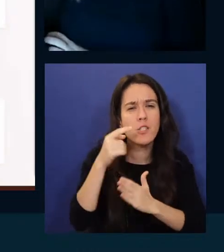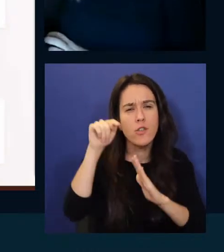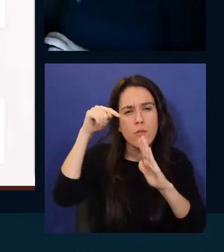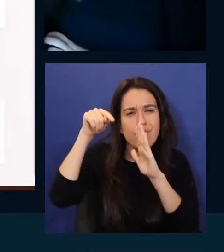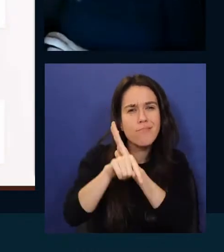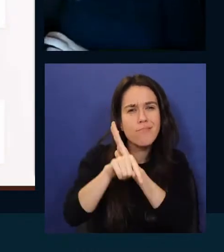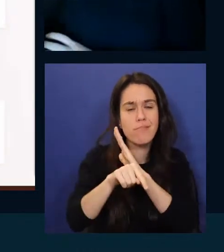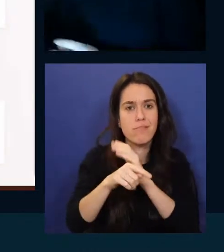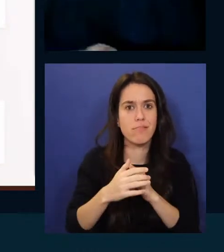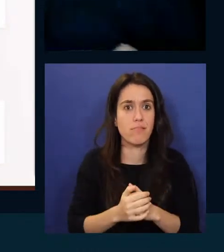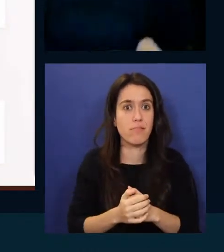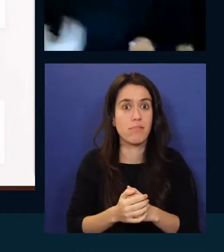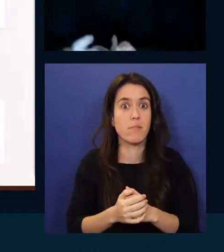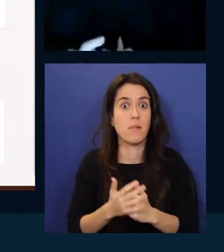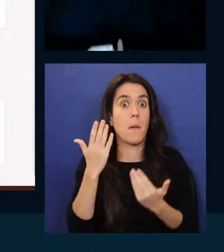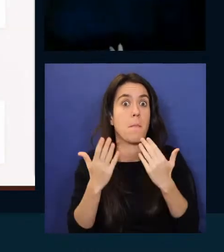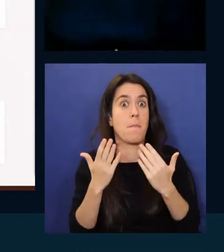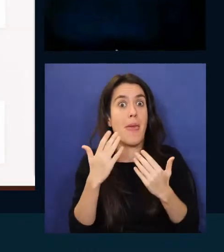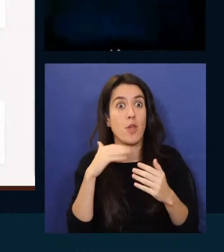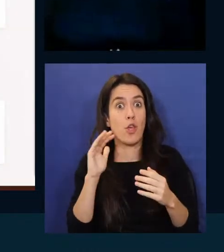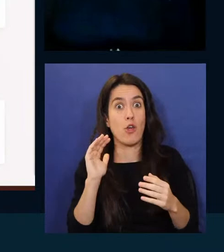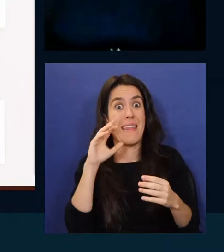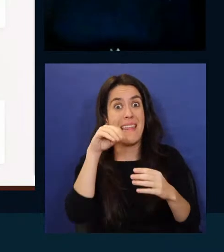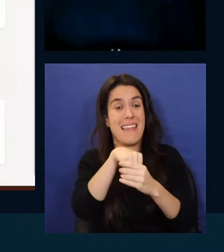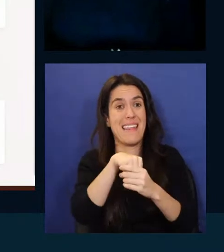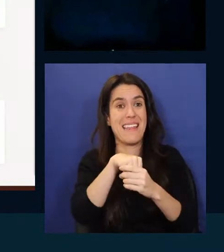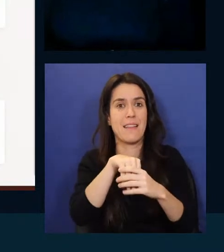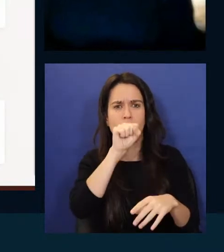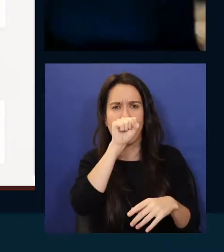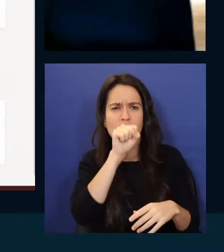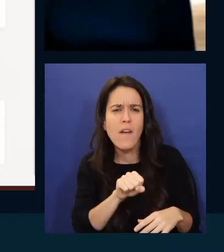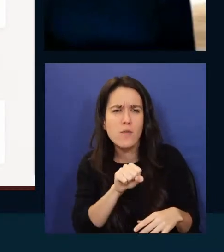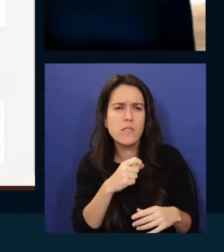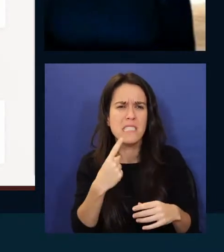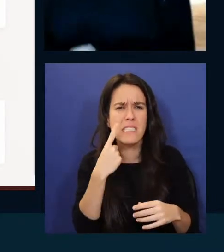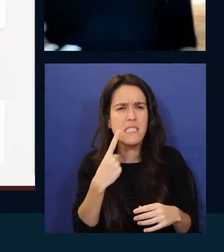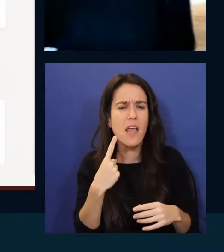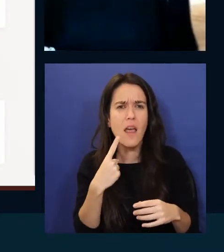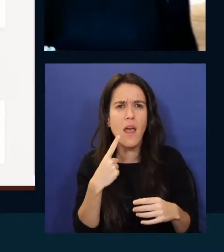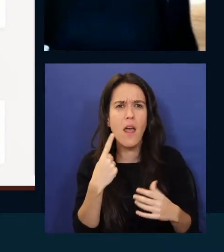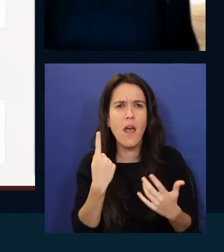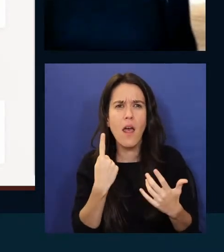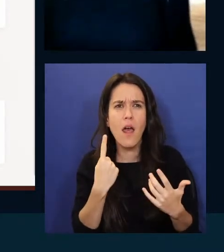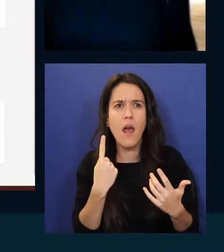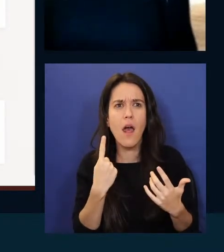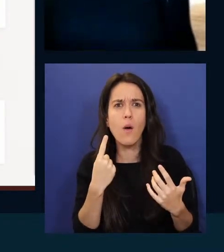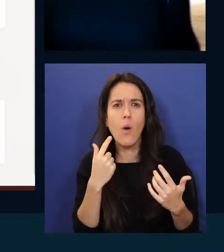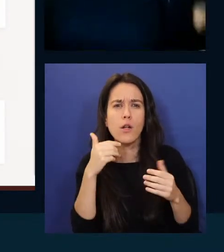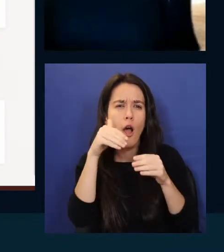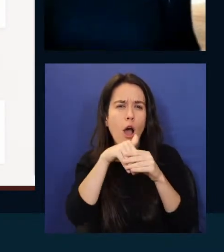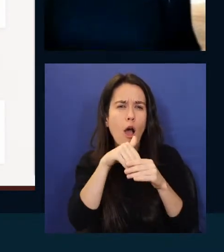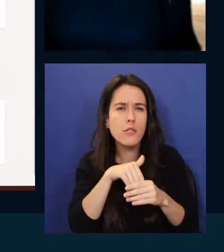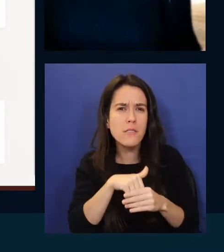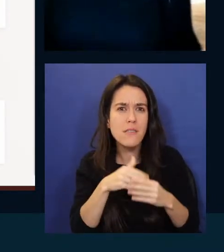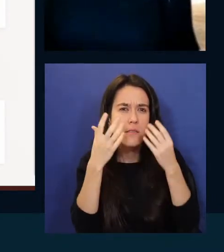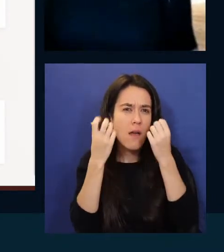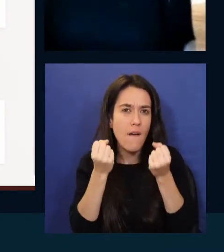can go into your favorites and frequents and see what content you actually have here.